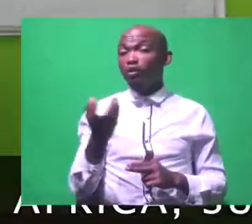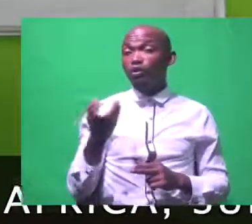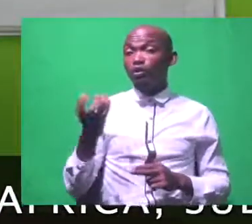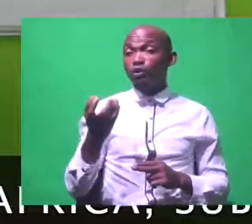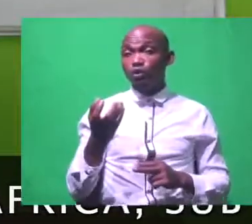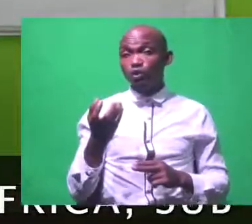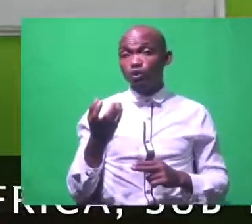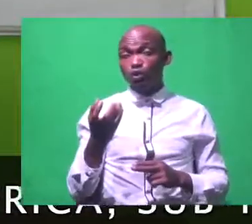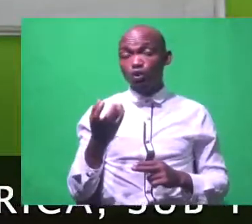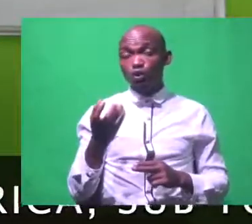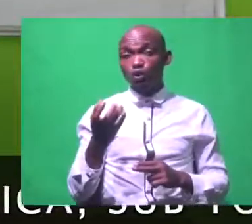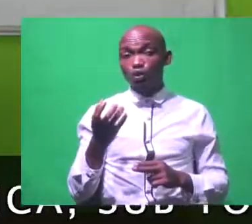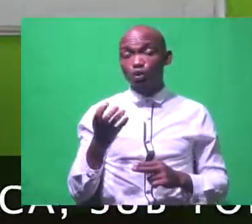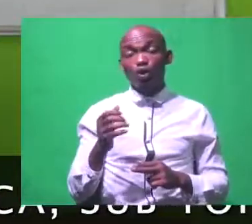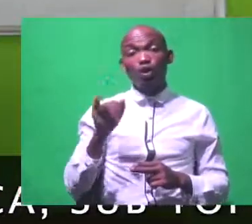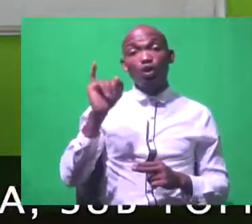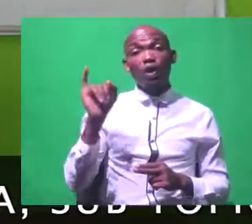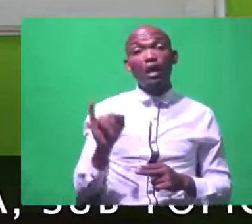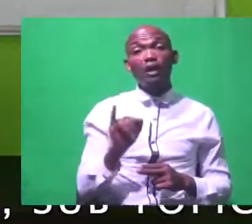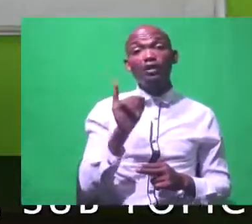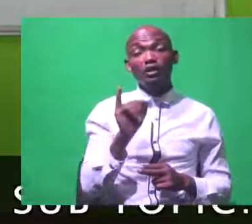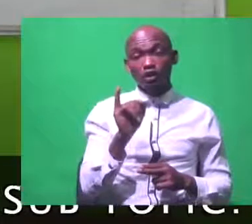social organizations and the production